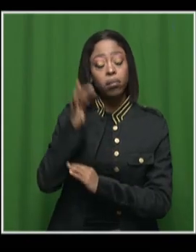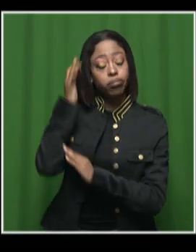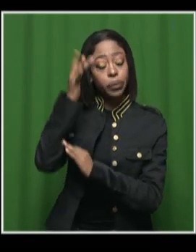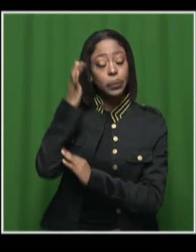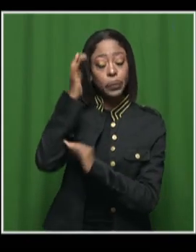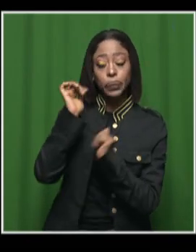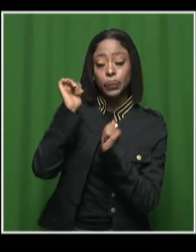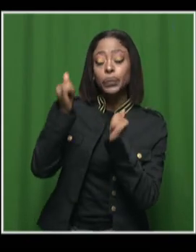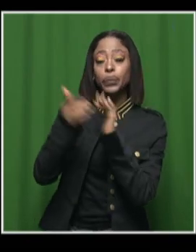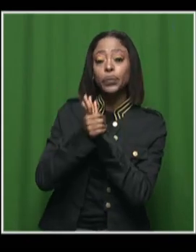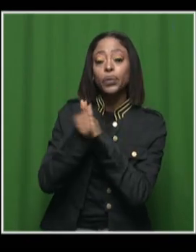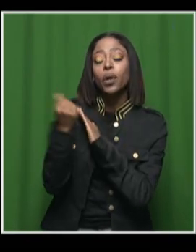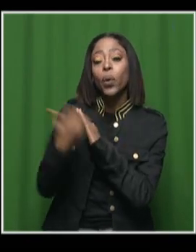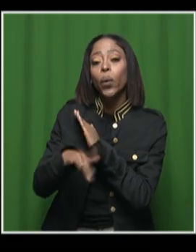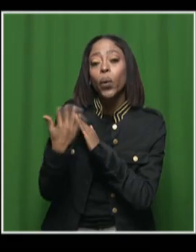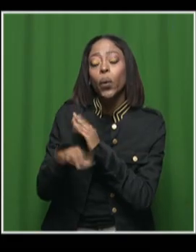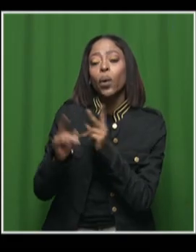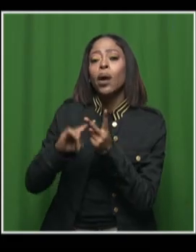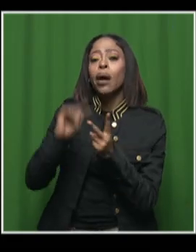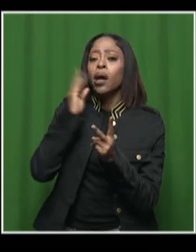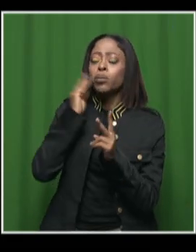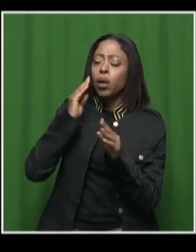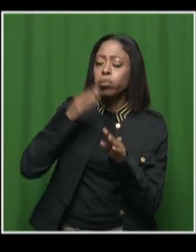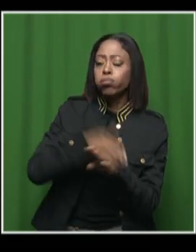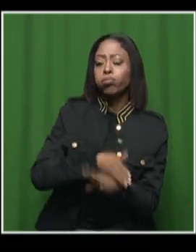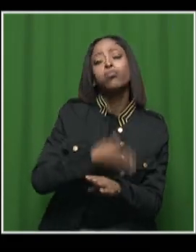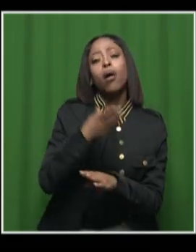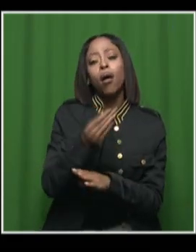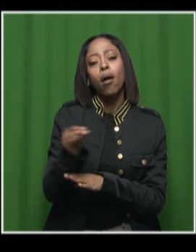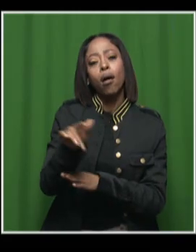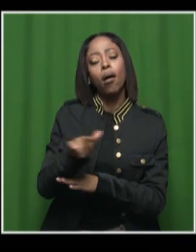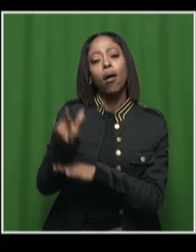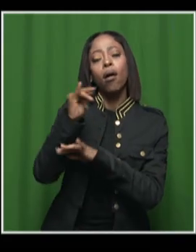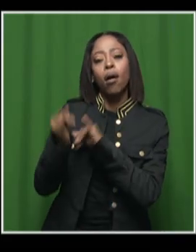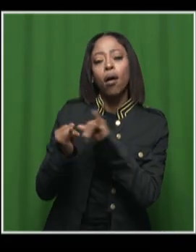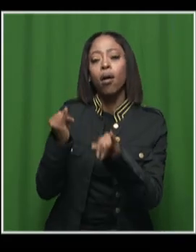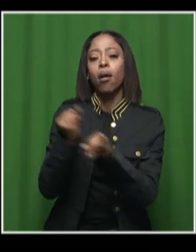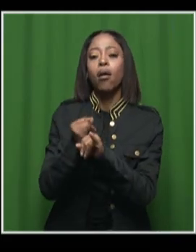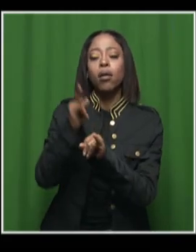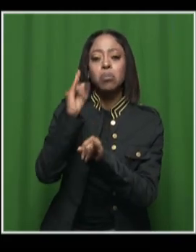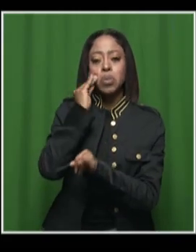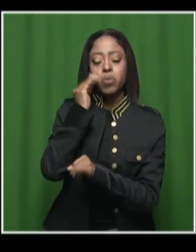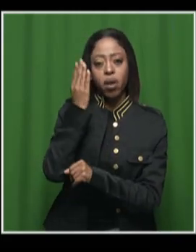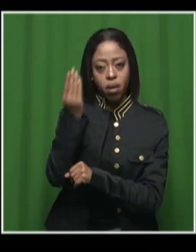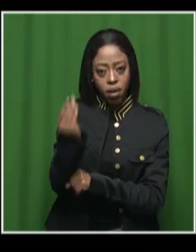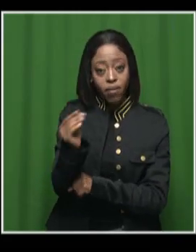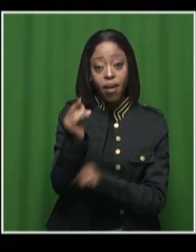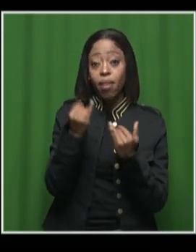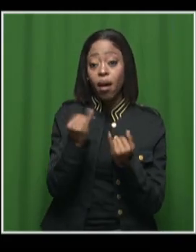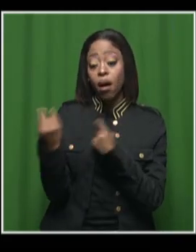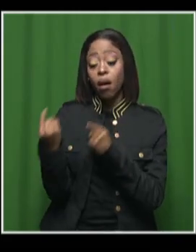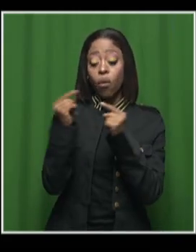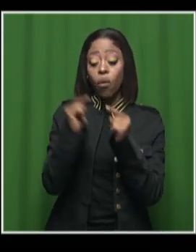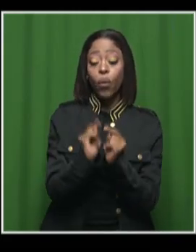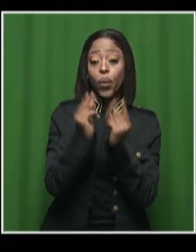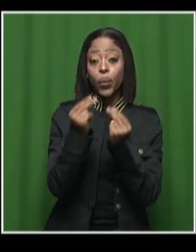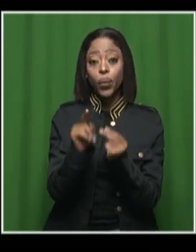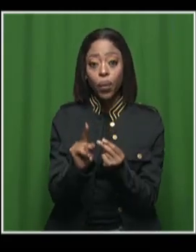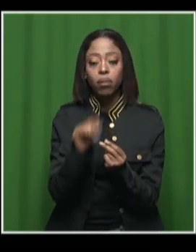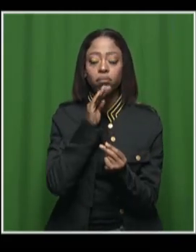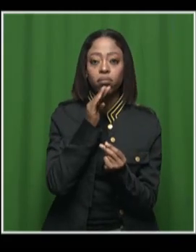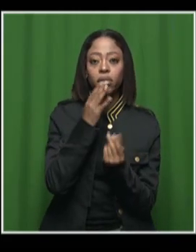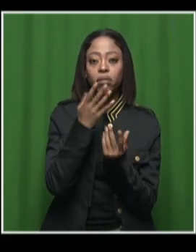are people who have incredible experience, both locally and internationally. And what they will be doing is seizing themselves